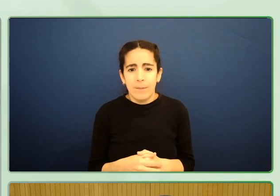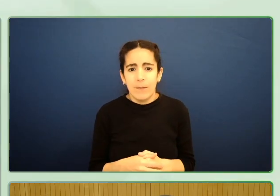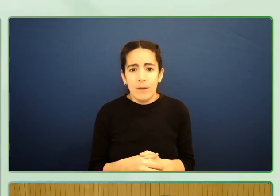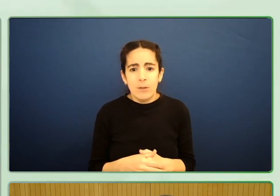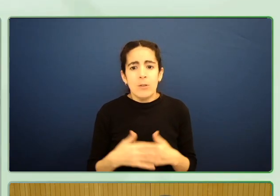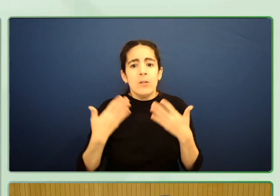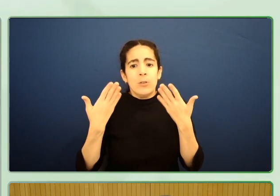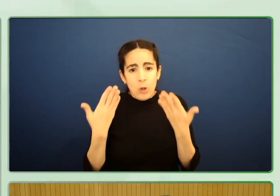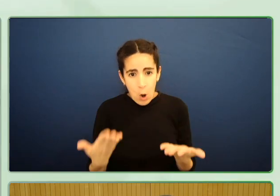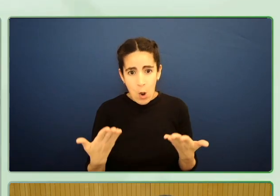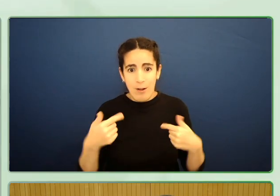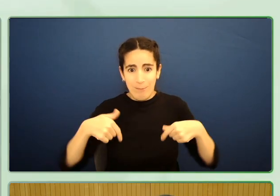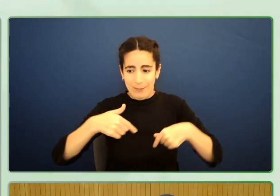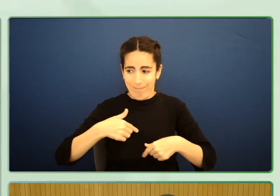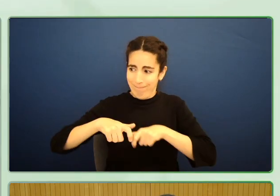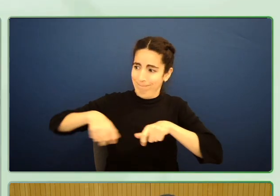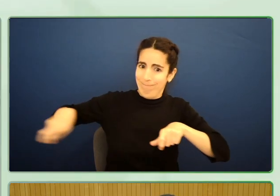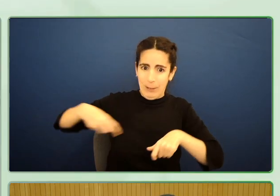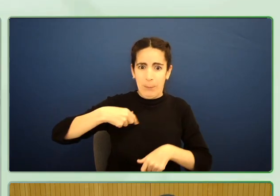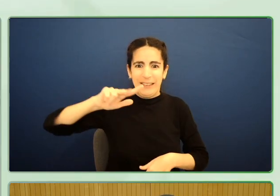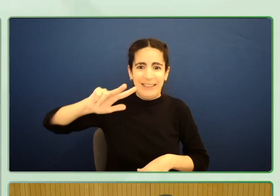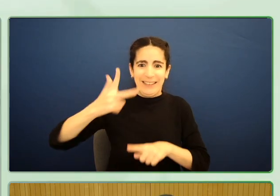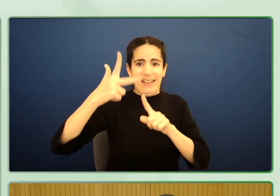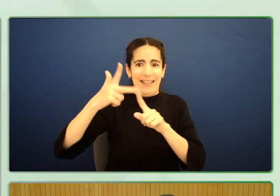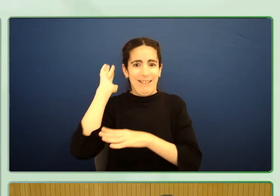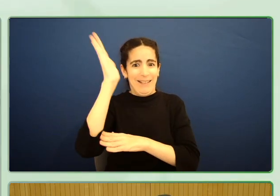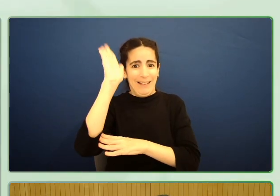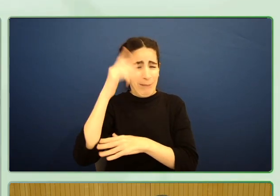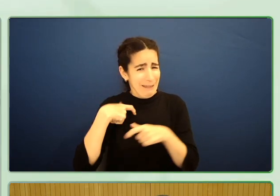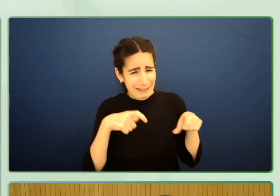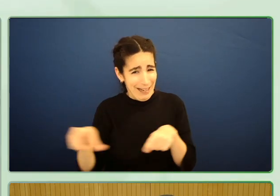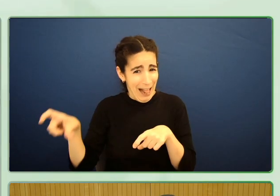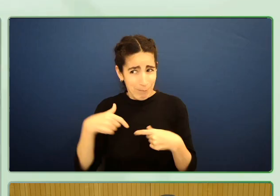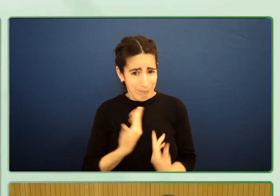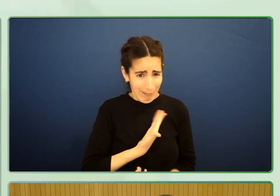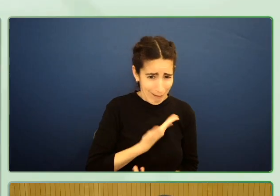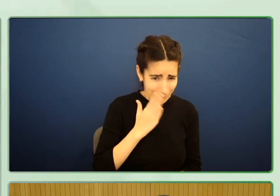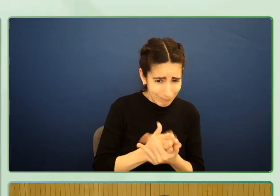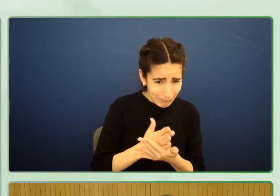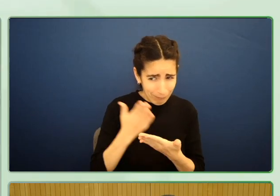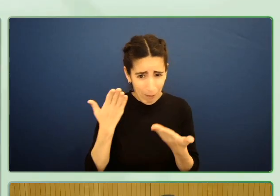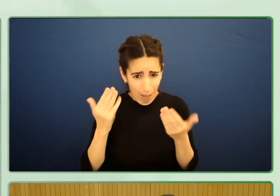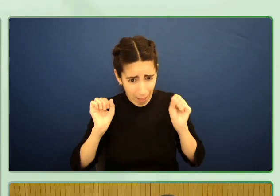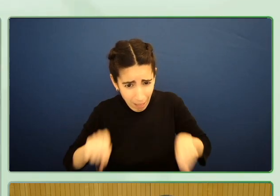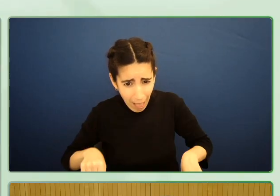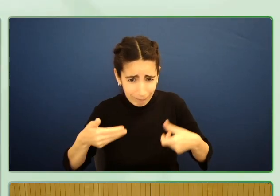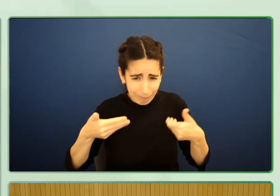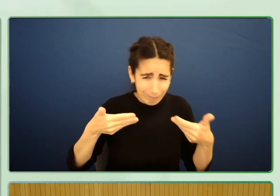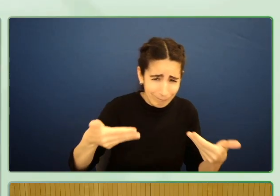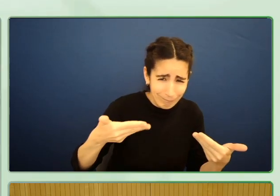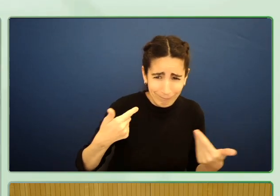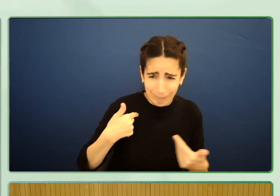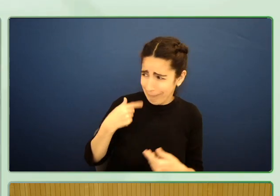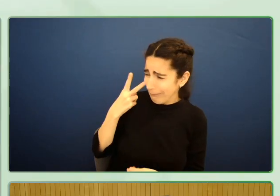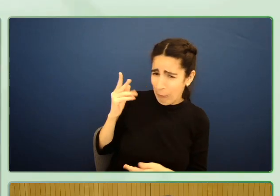And also, how can you start with comparing to others, you know, because there's a lot of people talking to you how you can